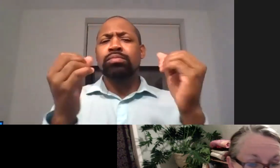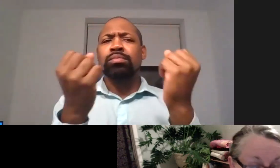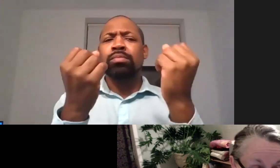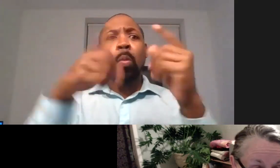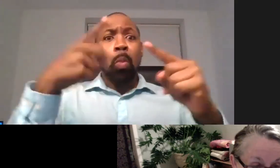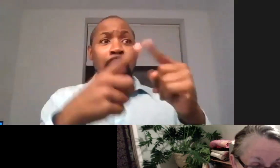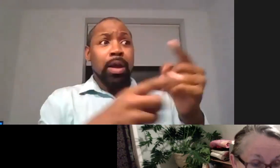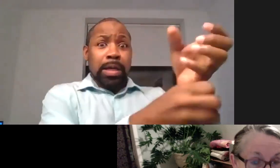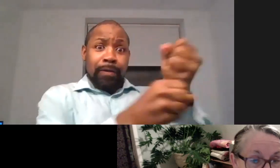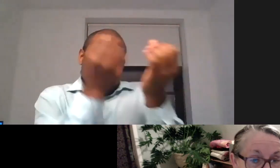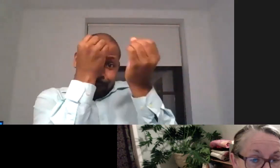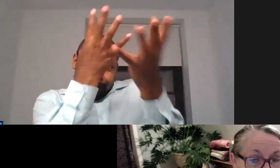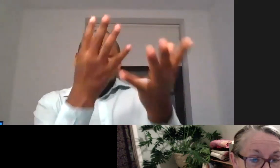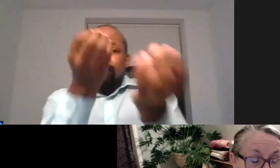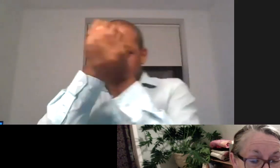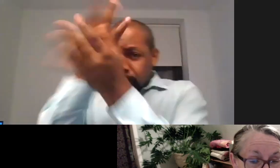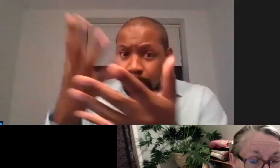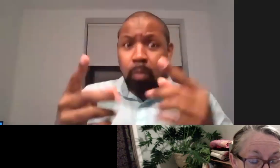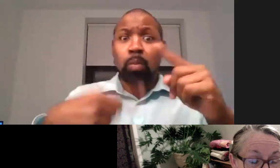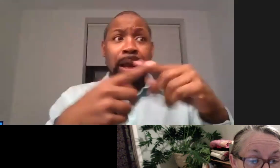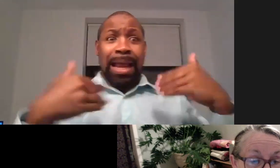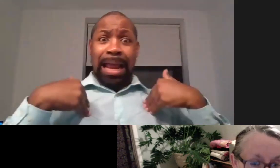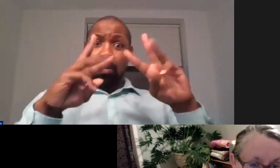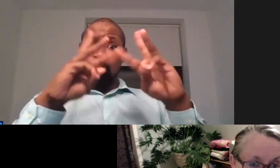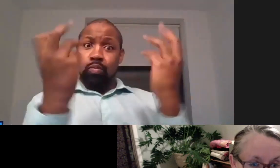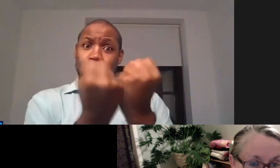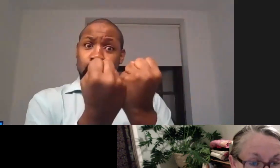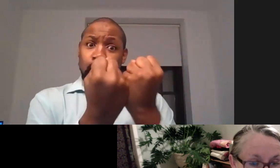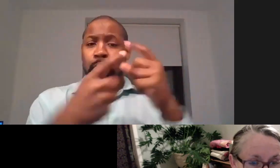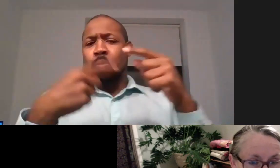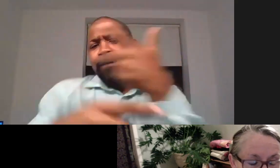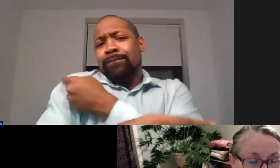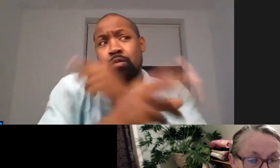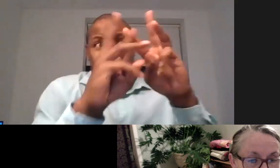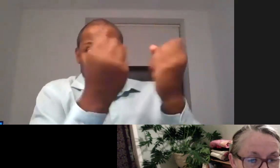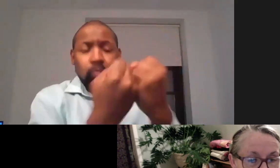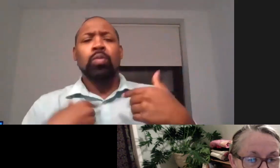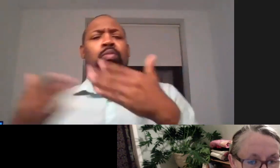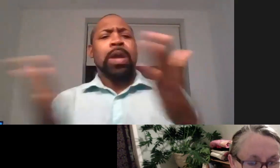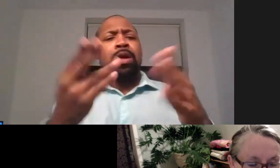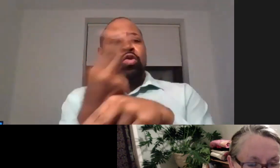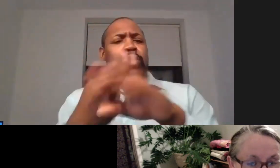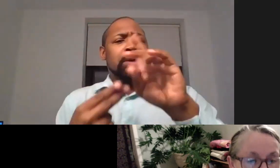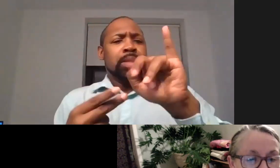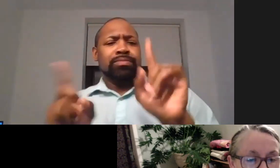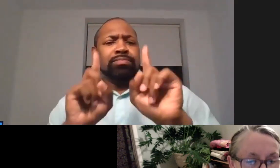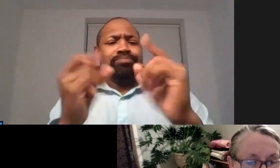certified deaf interpreter to provide this information to the deaf community in that